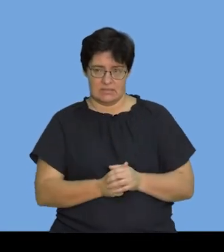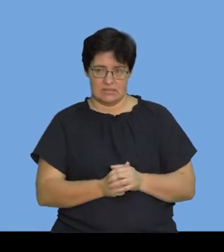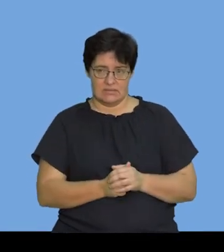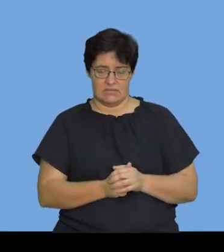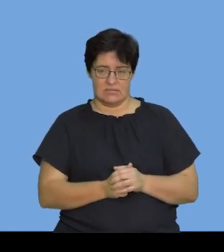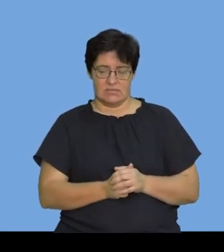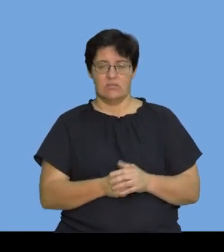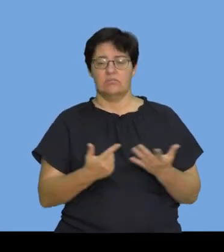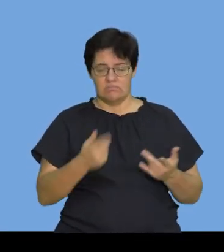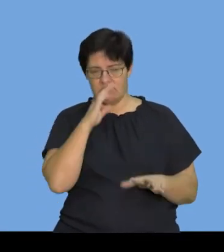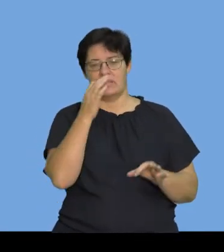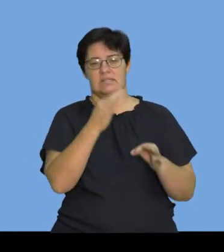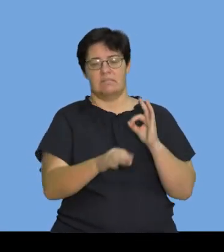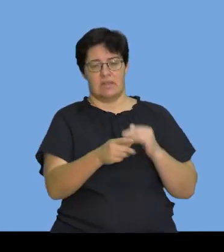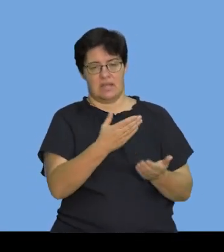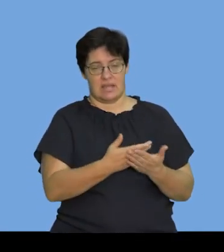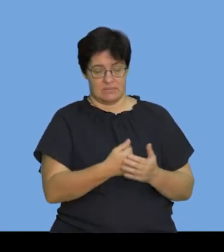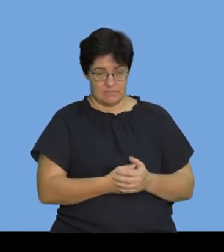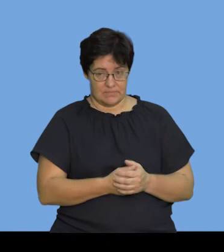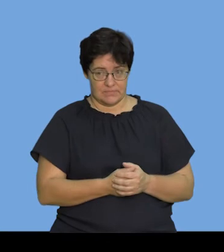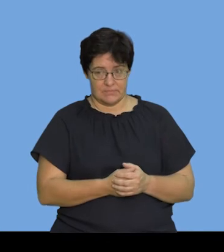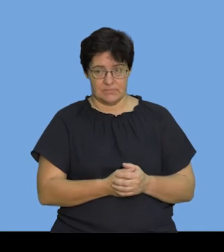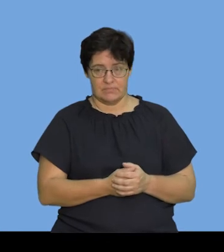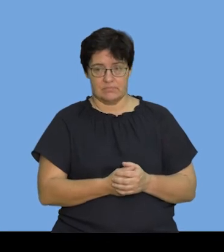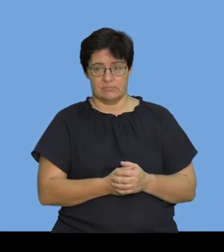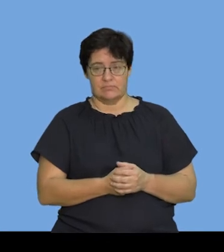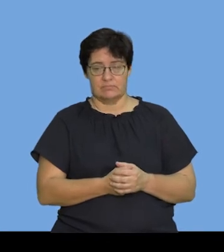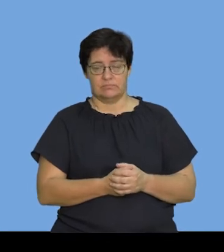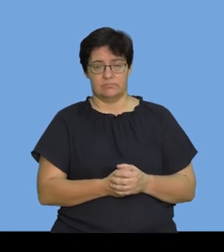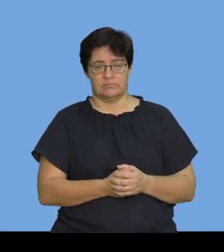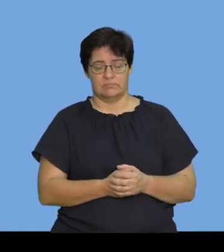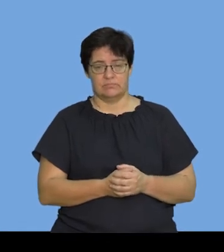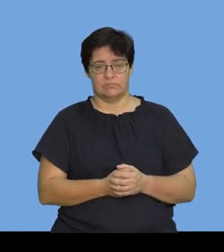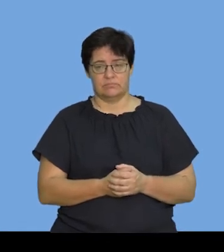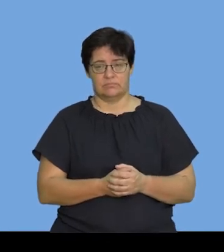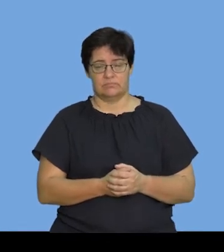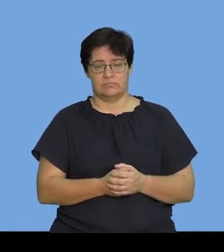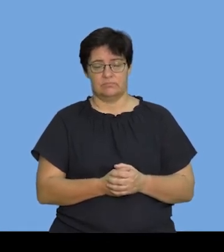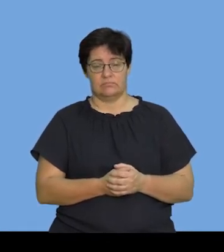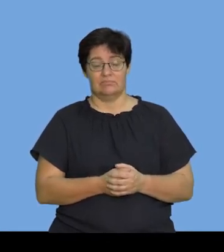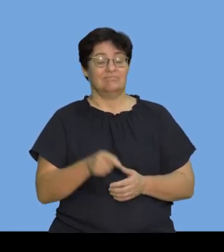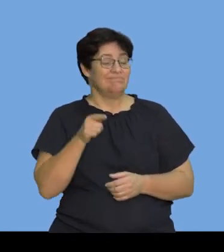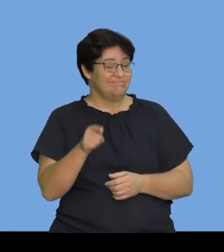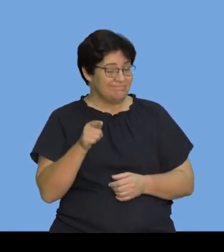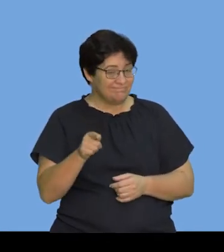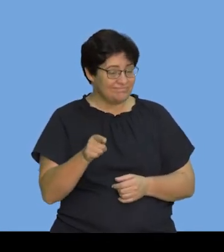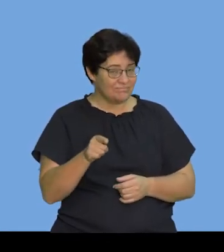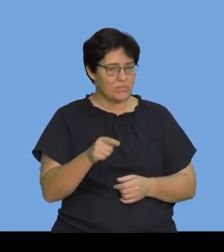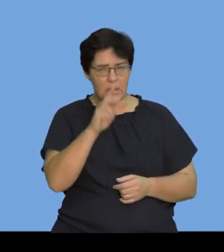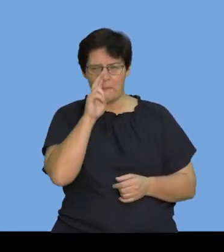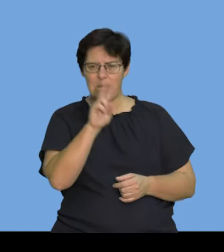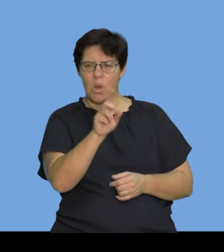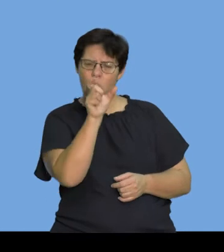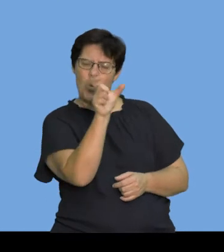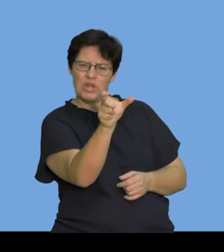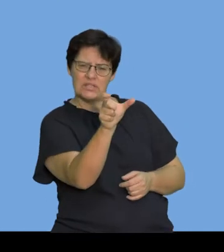can simplify it from there. Now, this one, as soon as you see the word